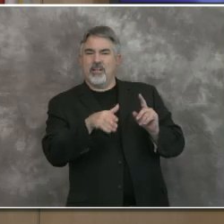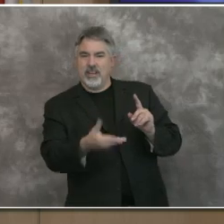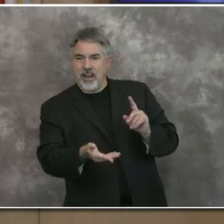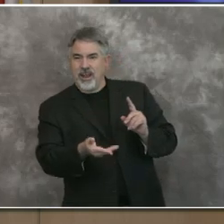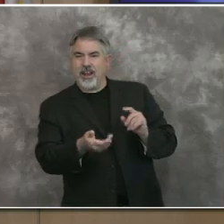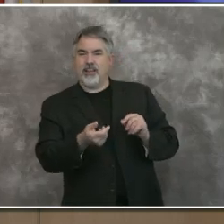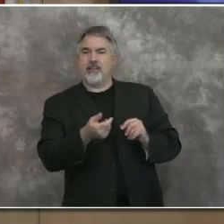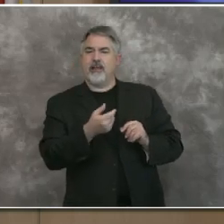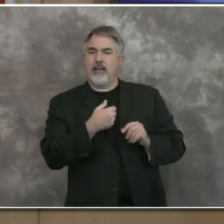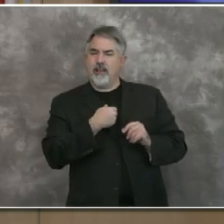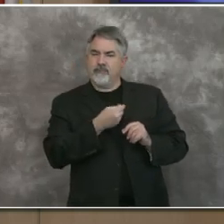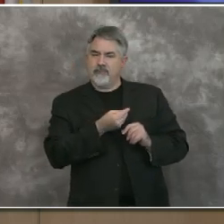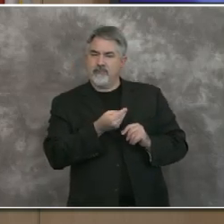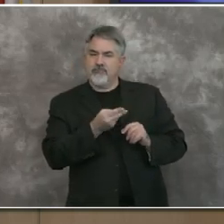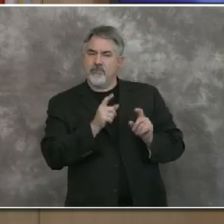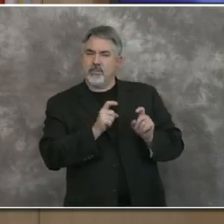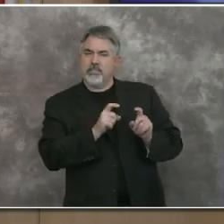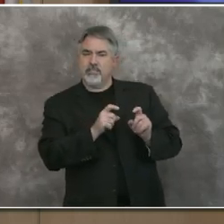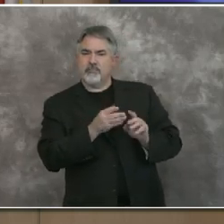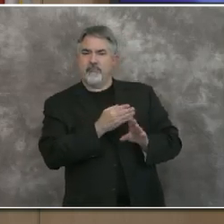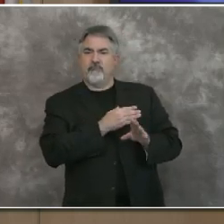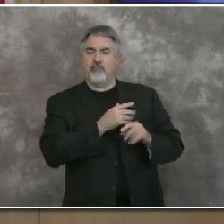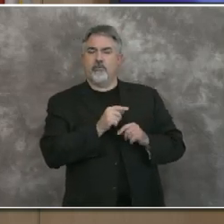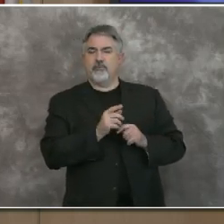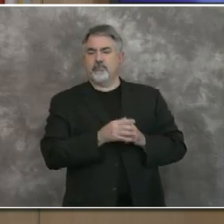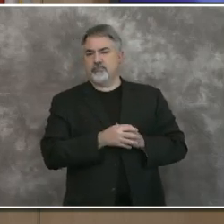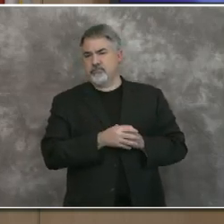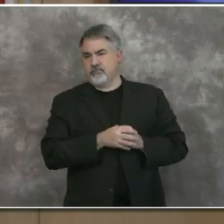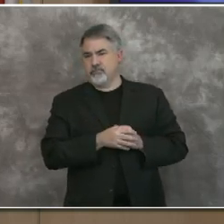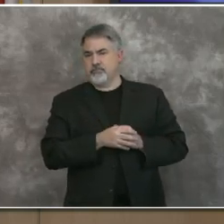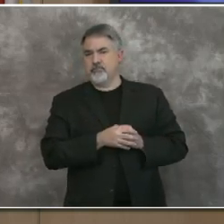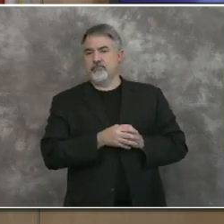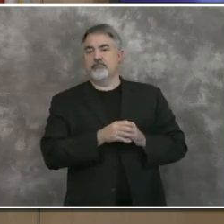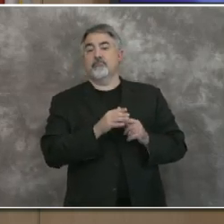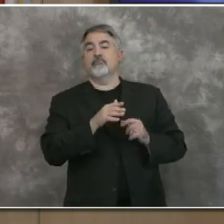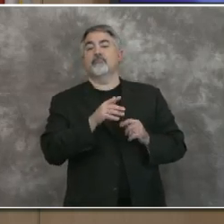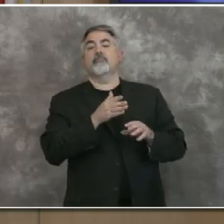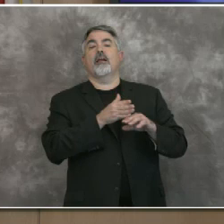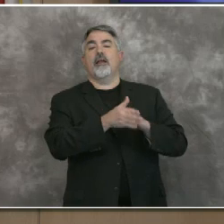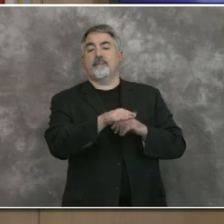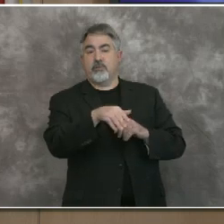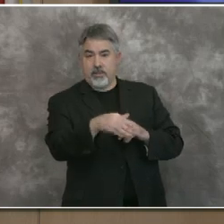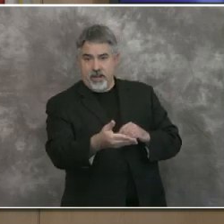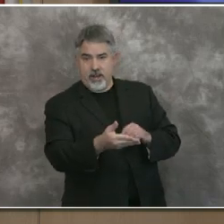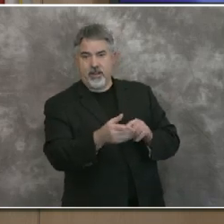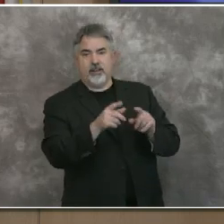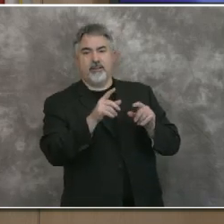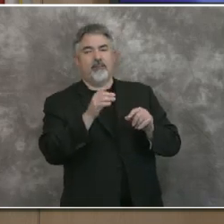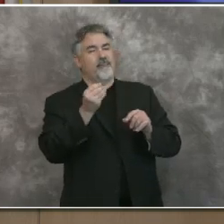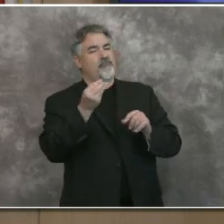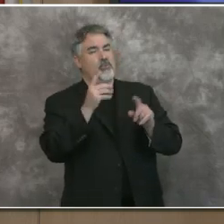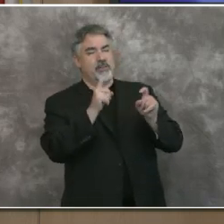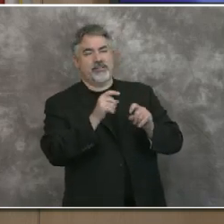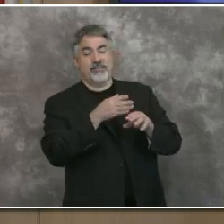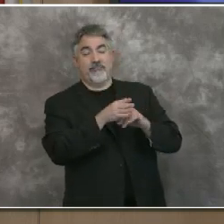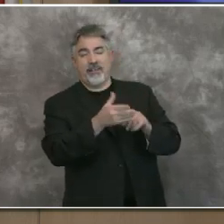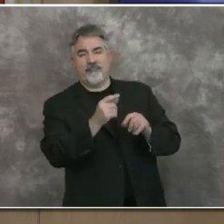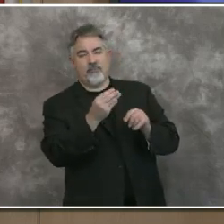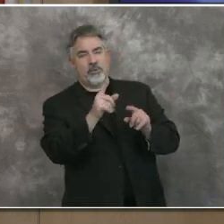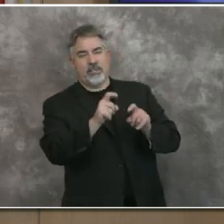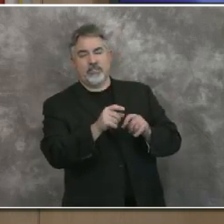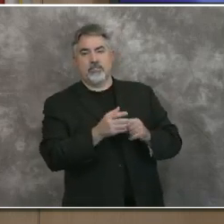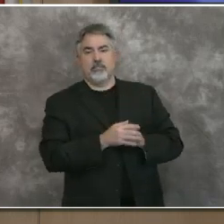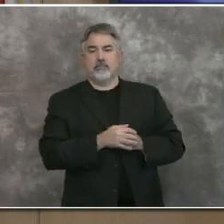handful of cases that are individuals that were tested after death. The natural history of COVID